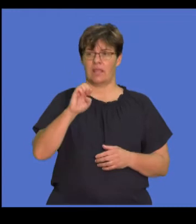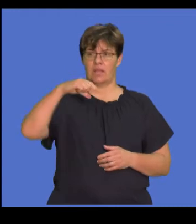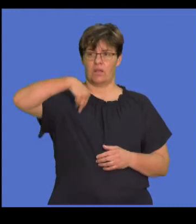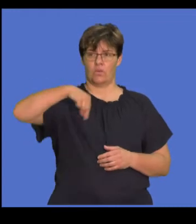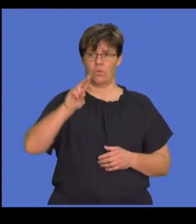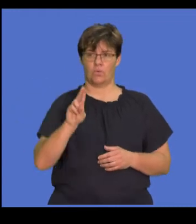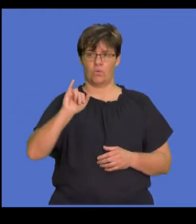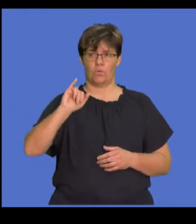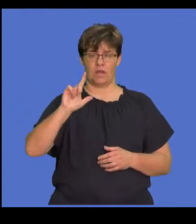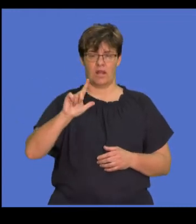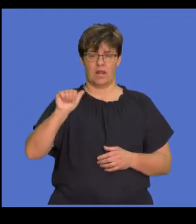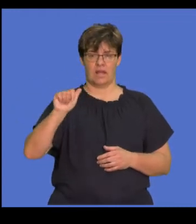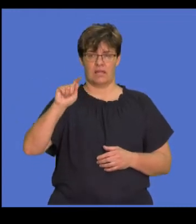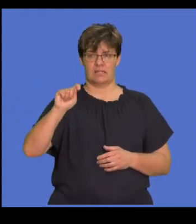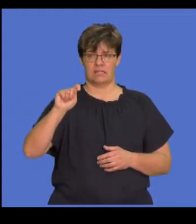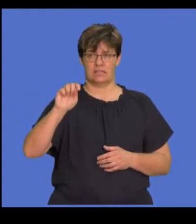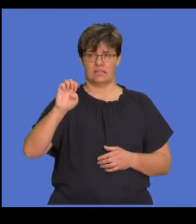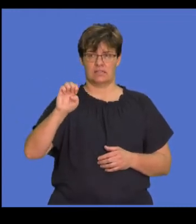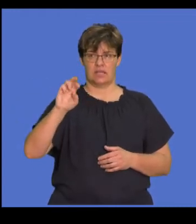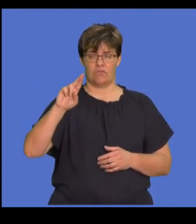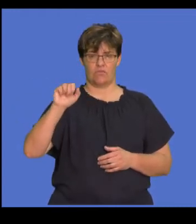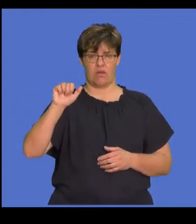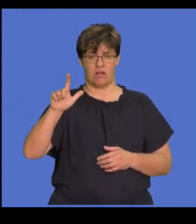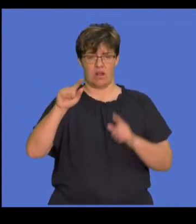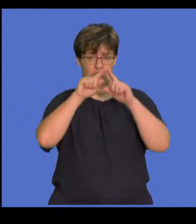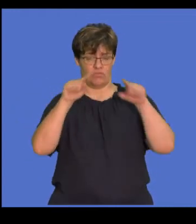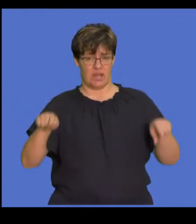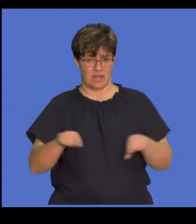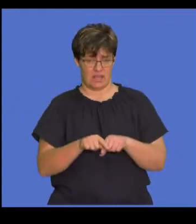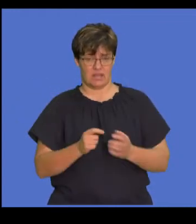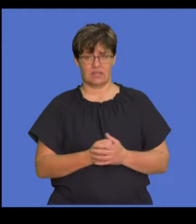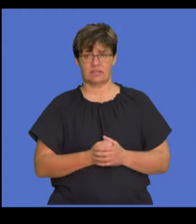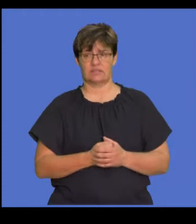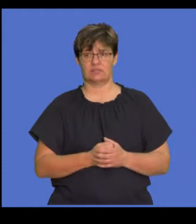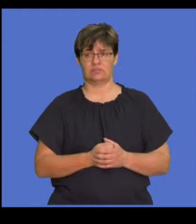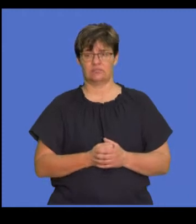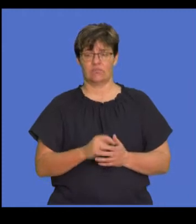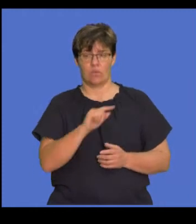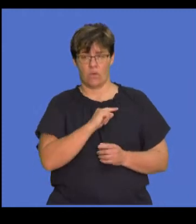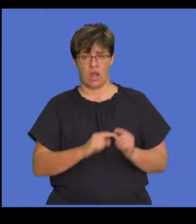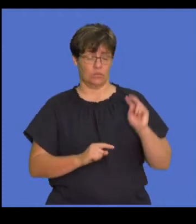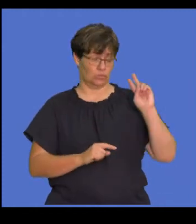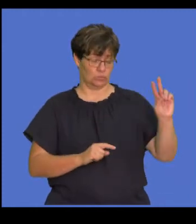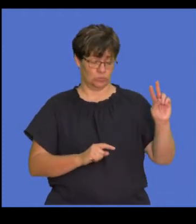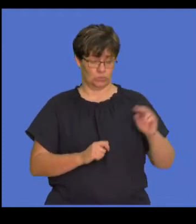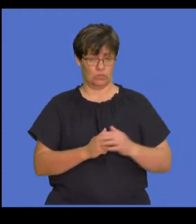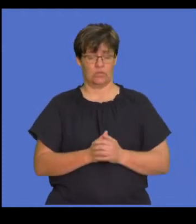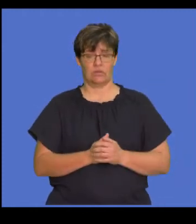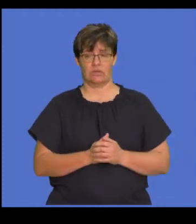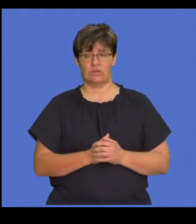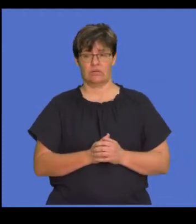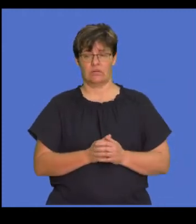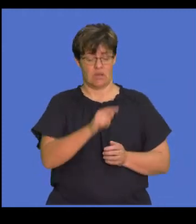equilateral triangle, I'm saying this is an equilateral because, let me just use a different color. This is 2 there,